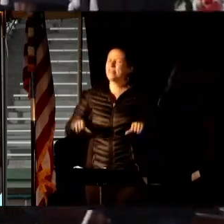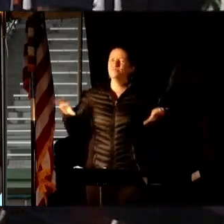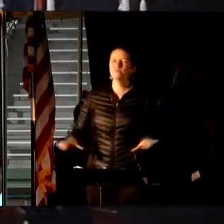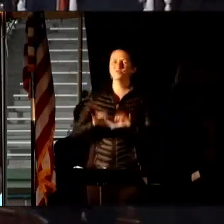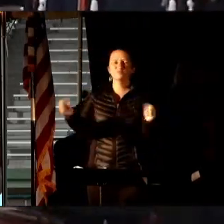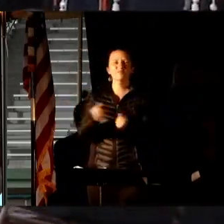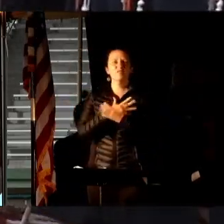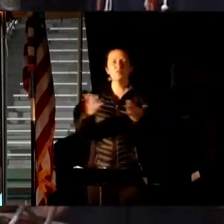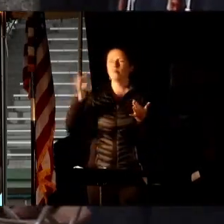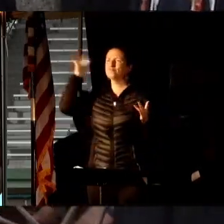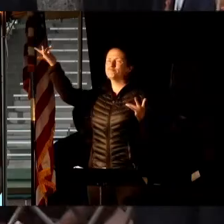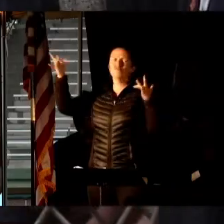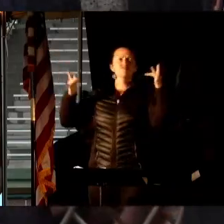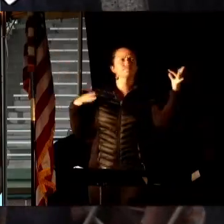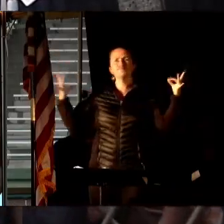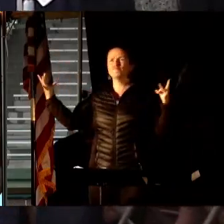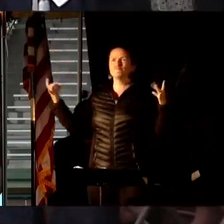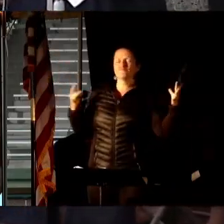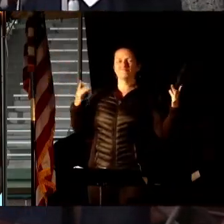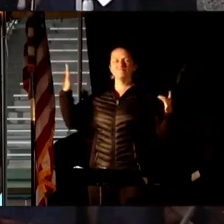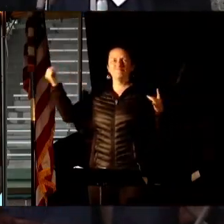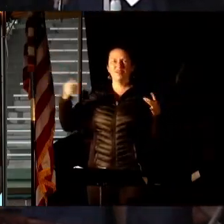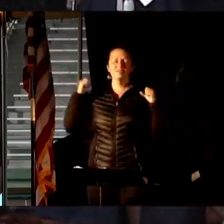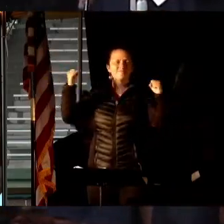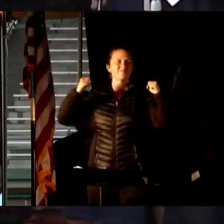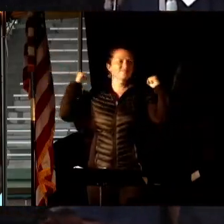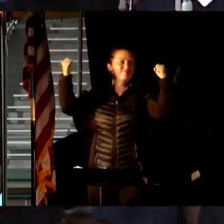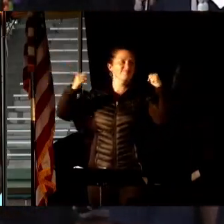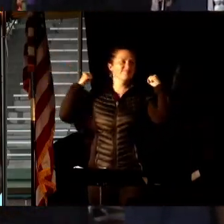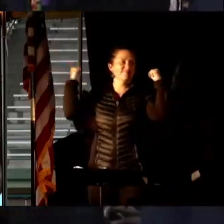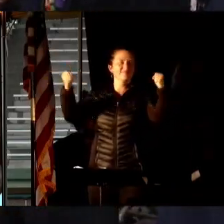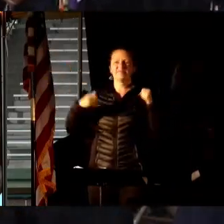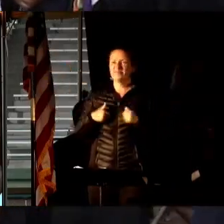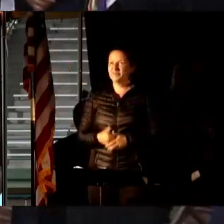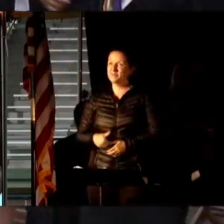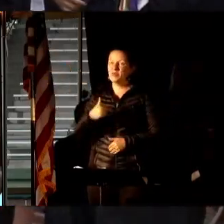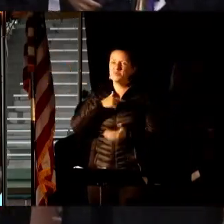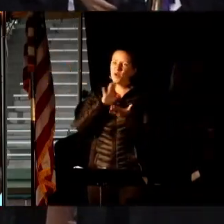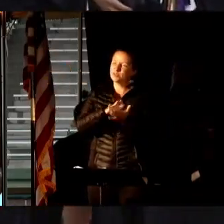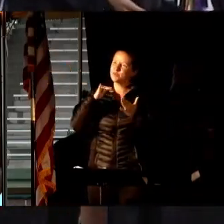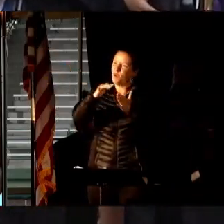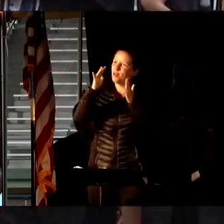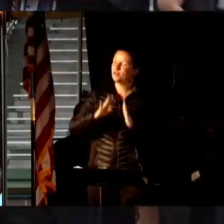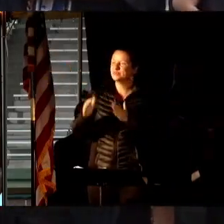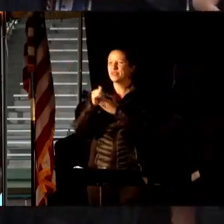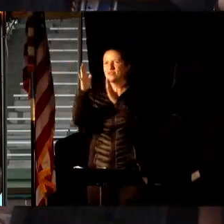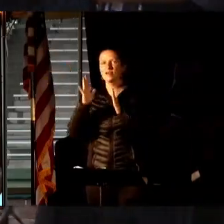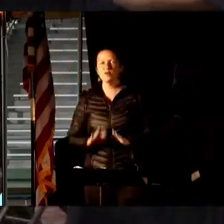We sparkle and we shine in every way. Hey, hey, hey, we're scholars, we're leaders.